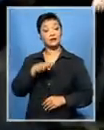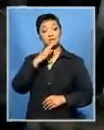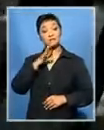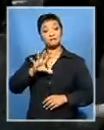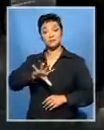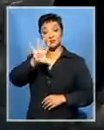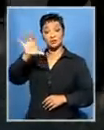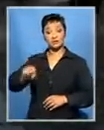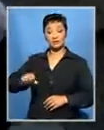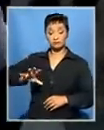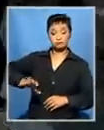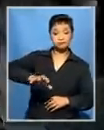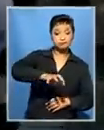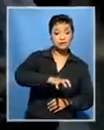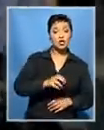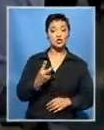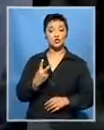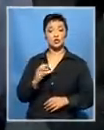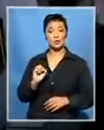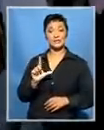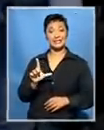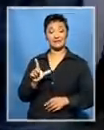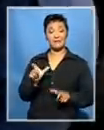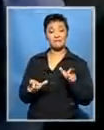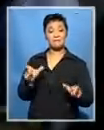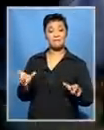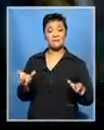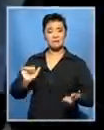Countrywide, 207 people were arrested